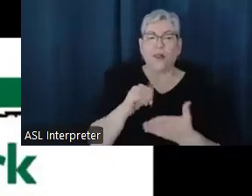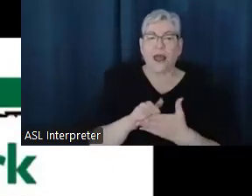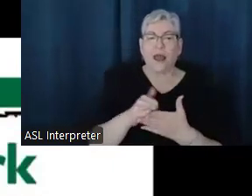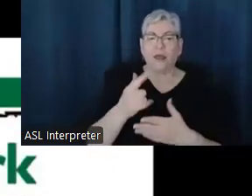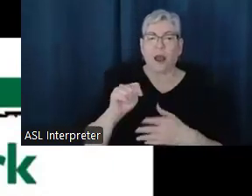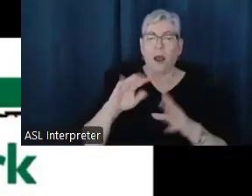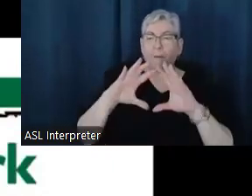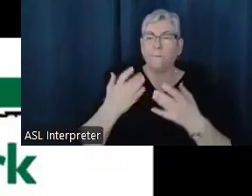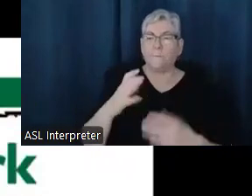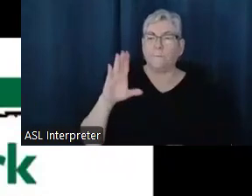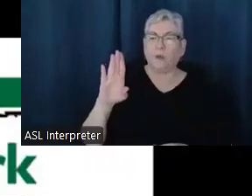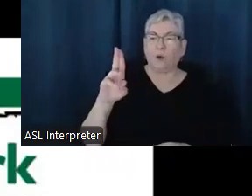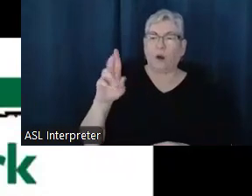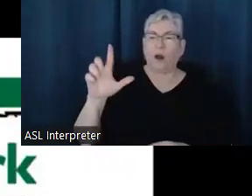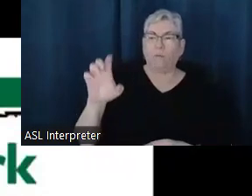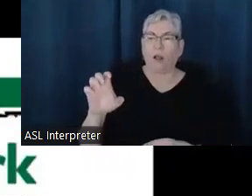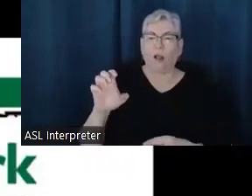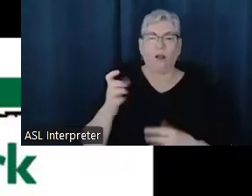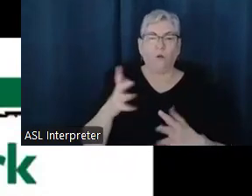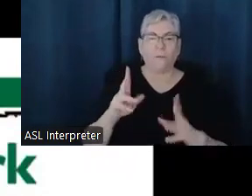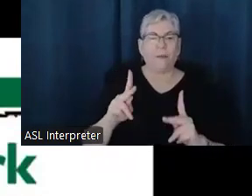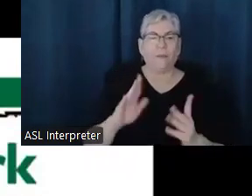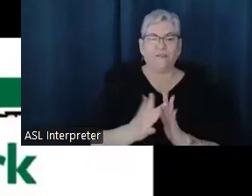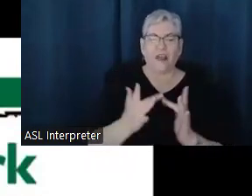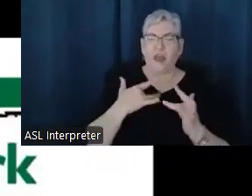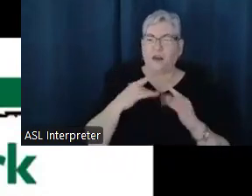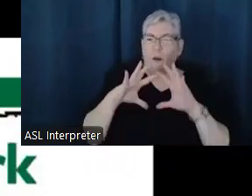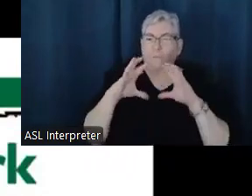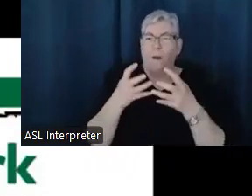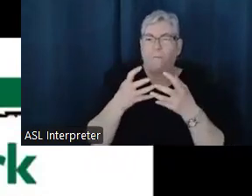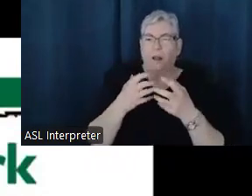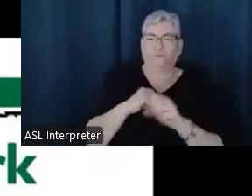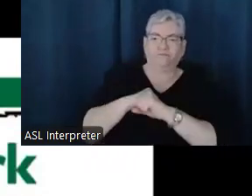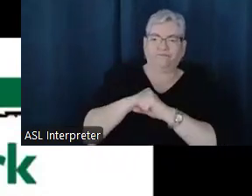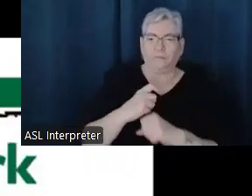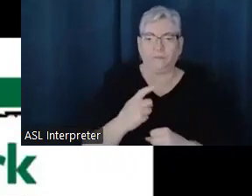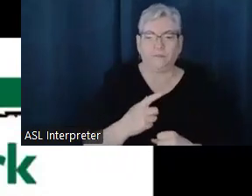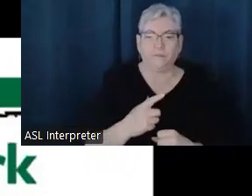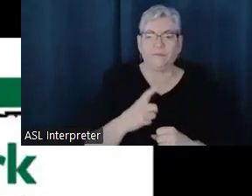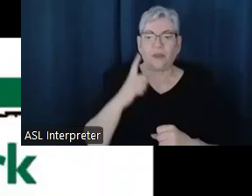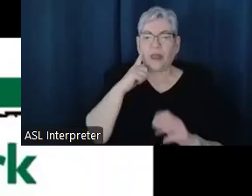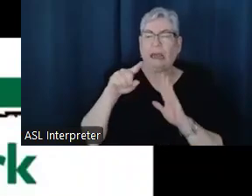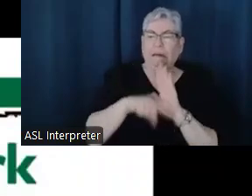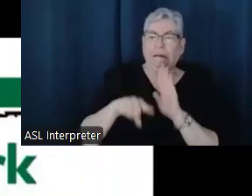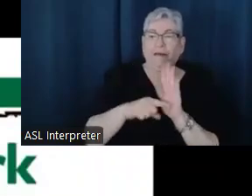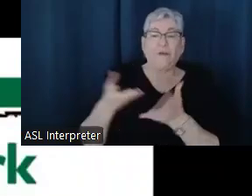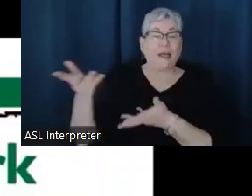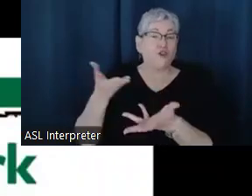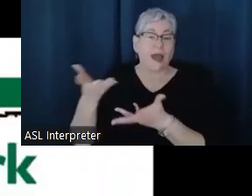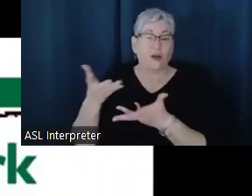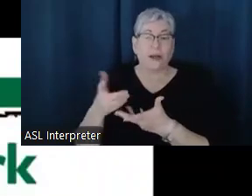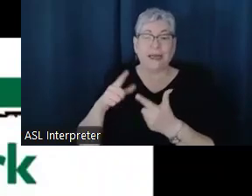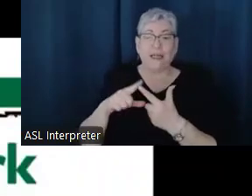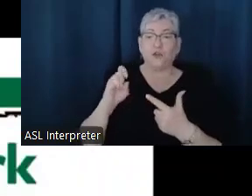necessarily want to put folks into a bubble. Dealing with negative interactions in a social context